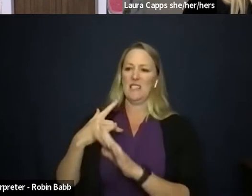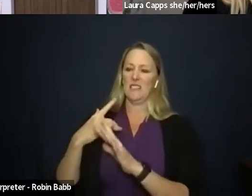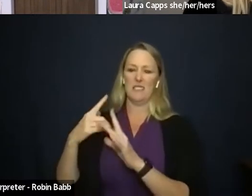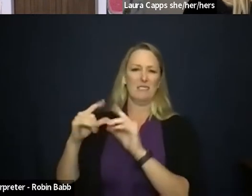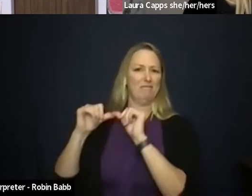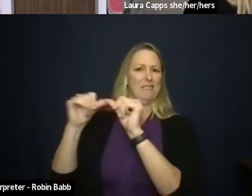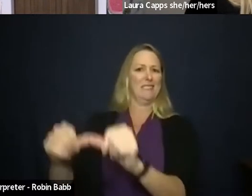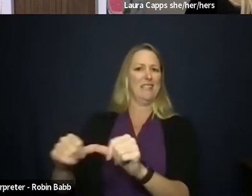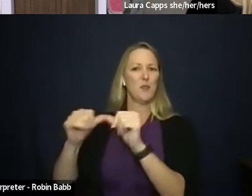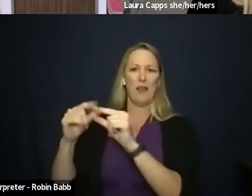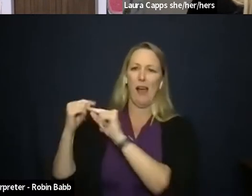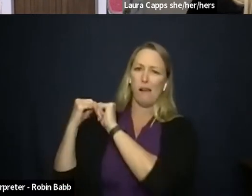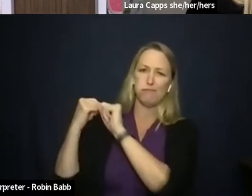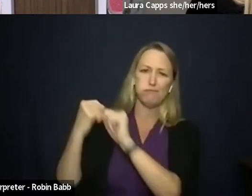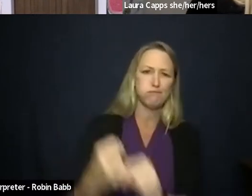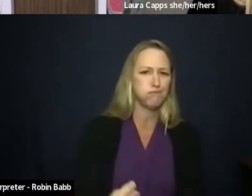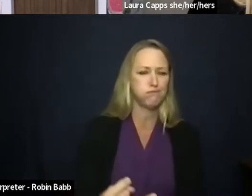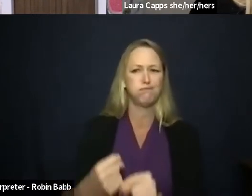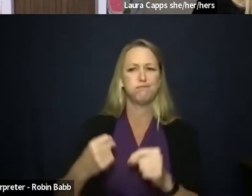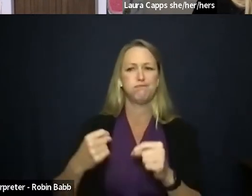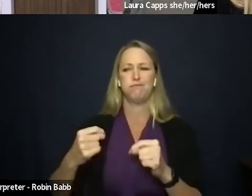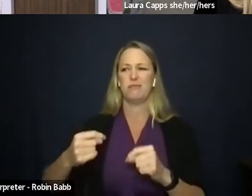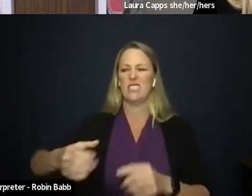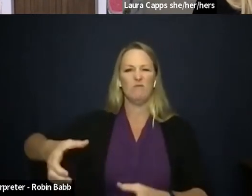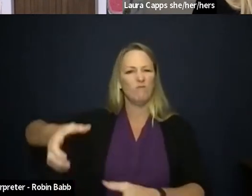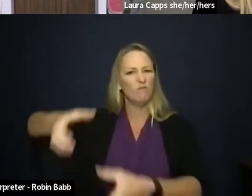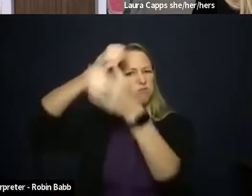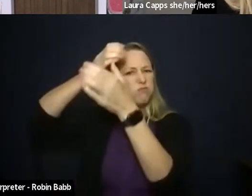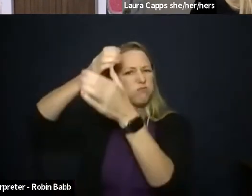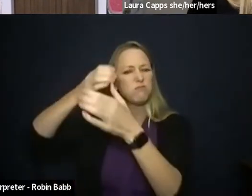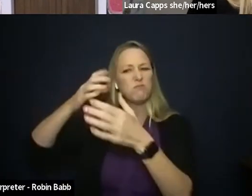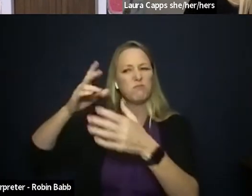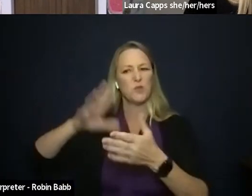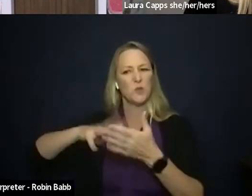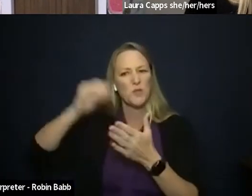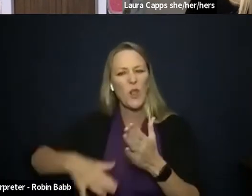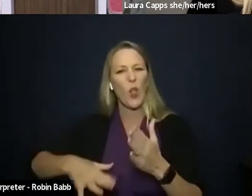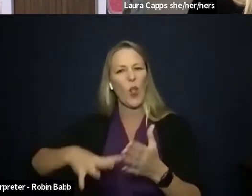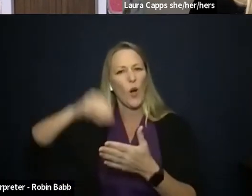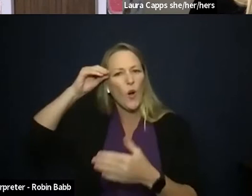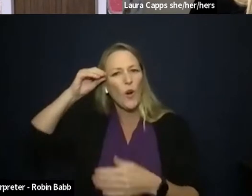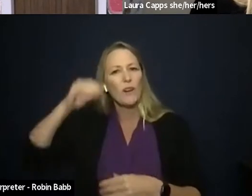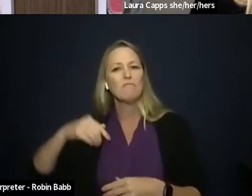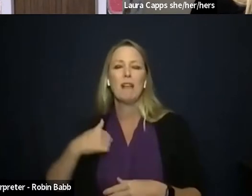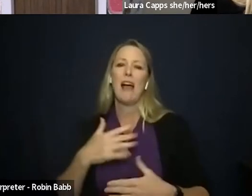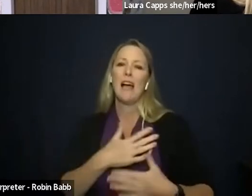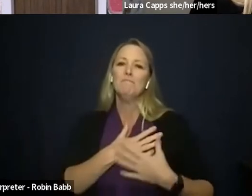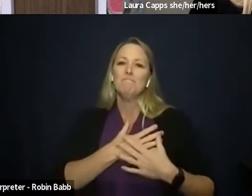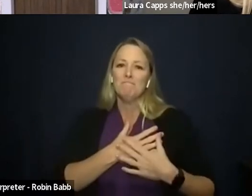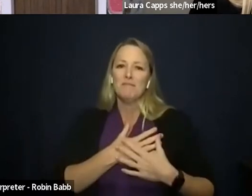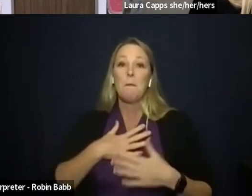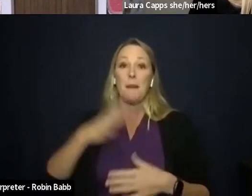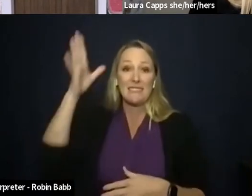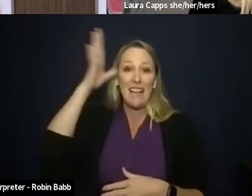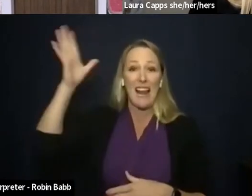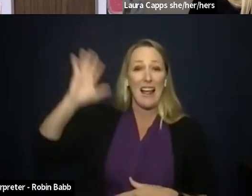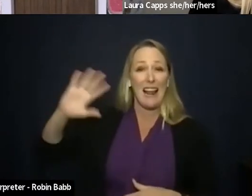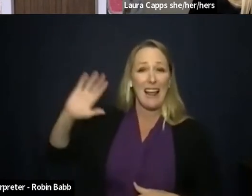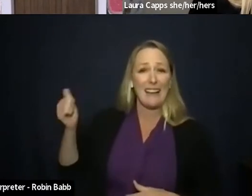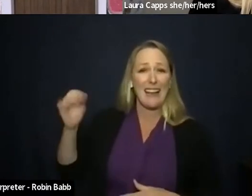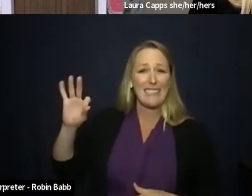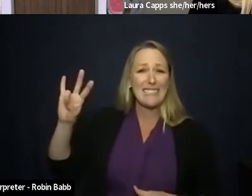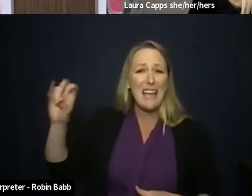monroe where i'm very sentimental about because my dad was a sixth grade teacher there in the 70s